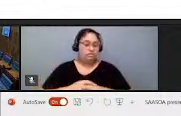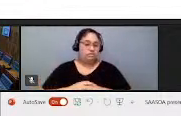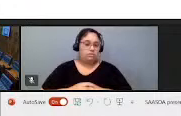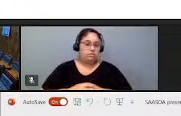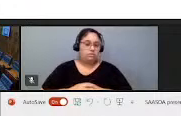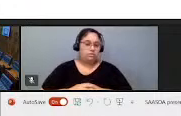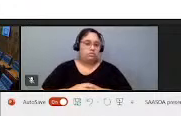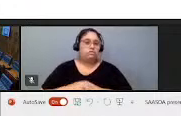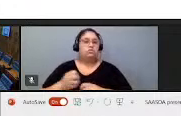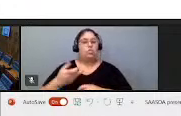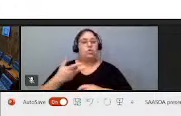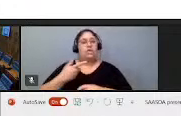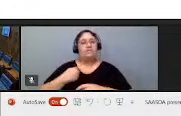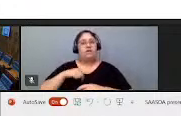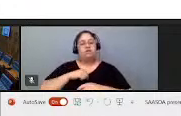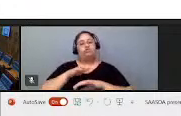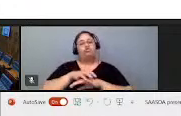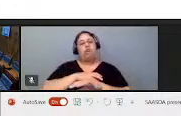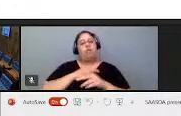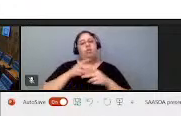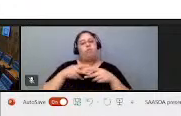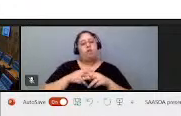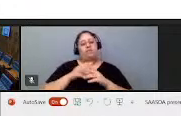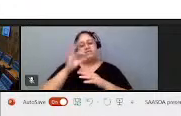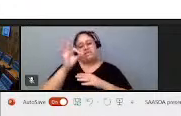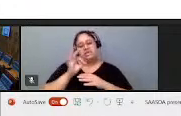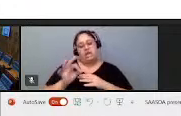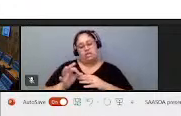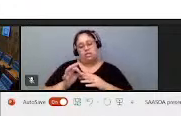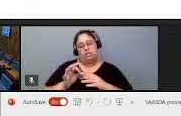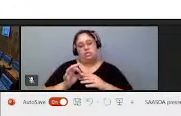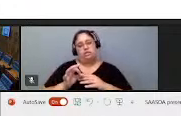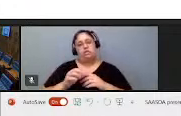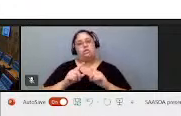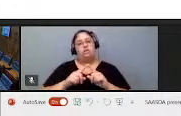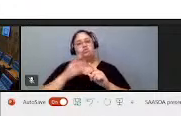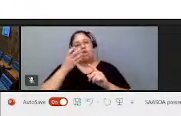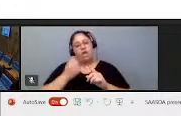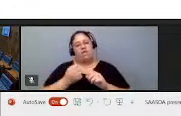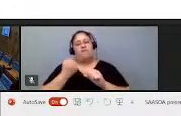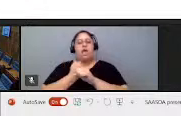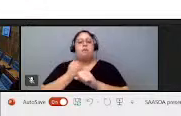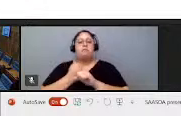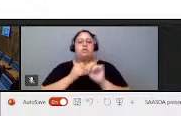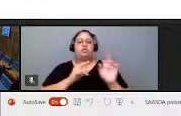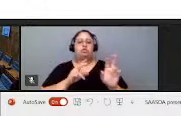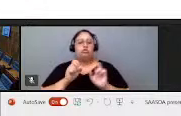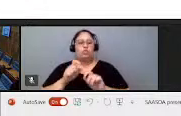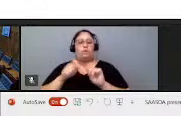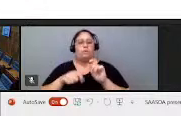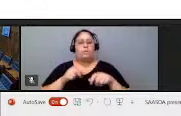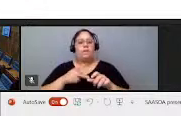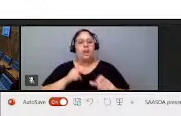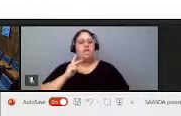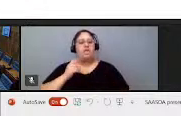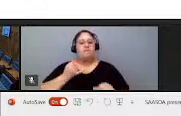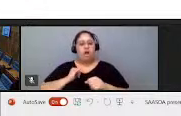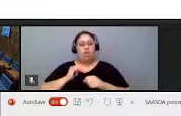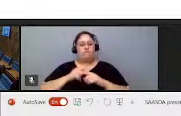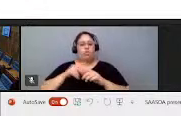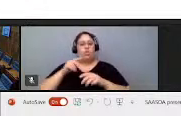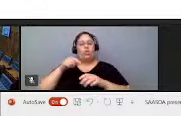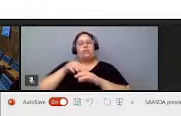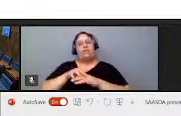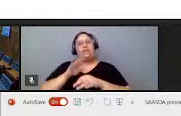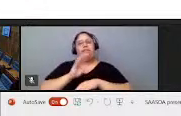and um given us the slow productivity rate as well and then you got your labor issues as well where people leave a little bit earlier for